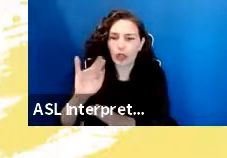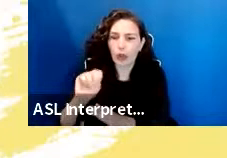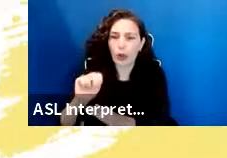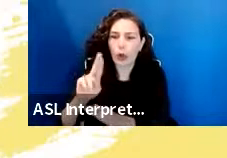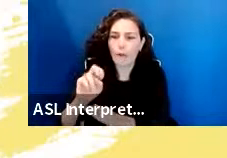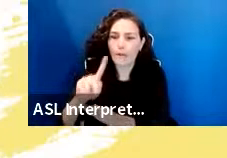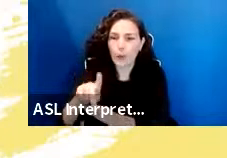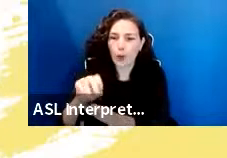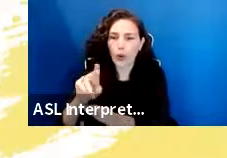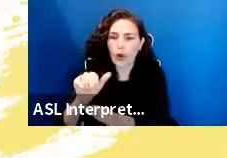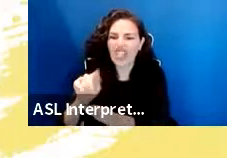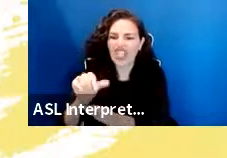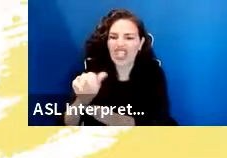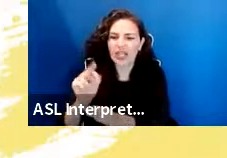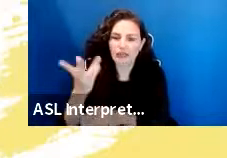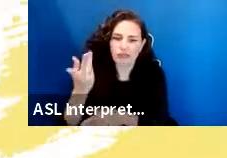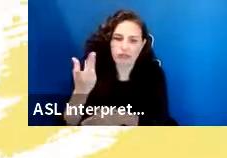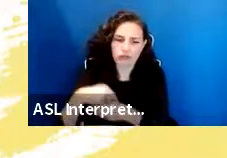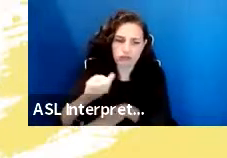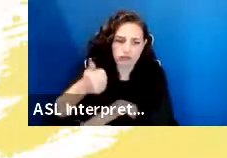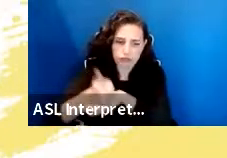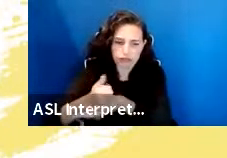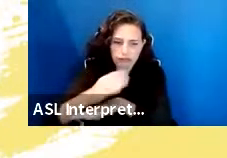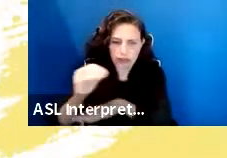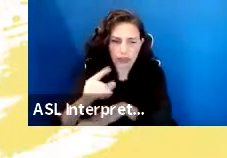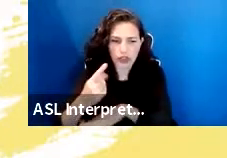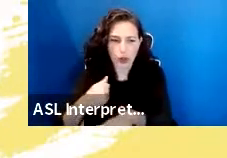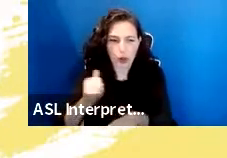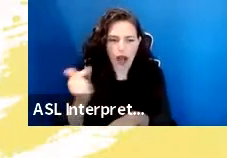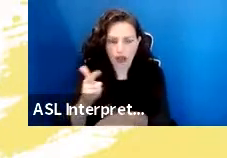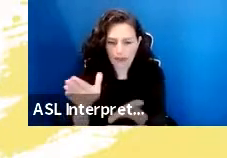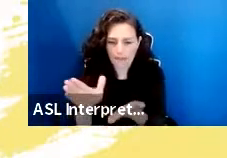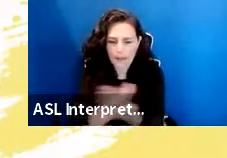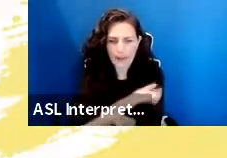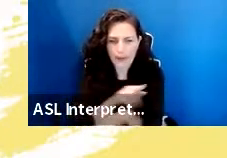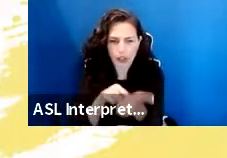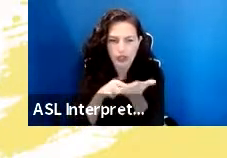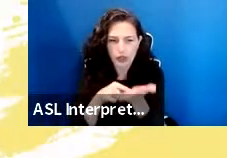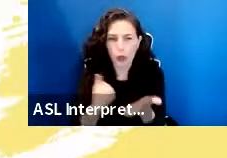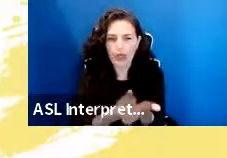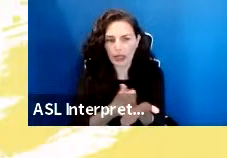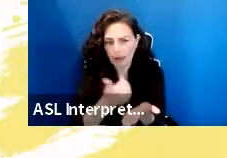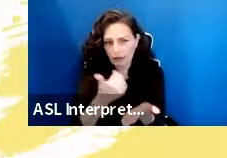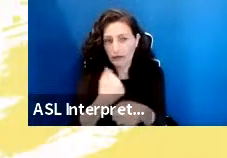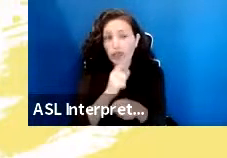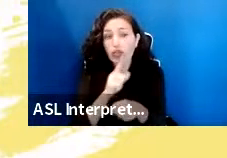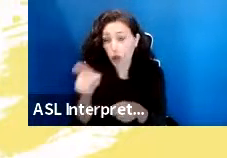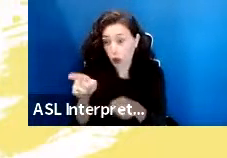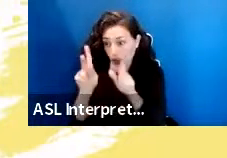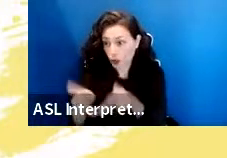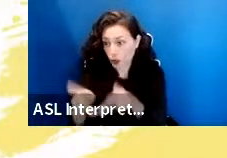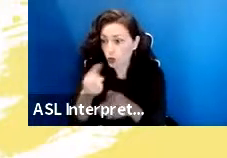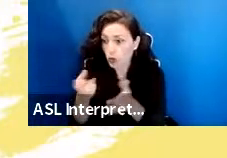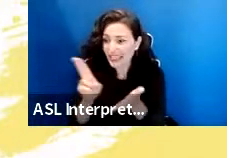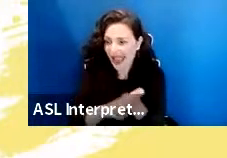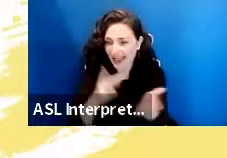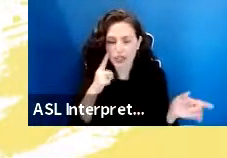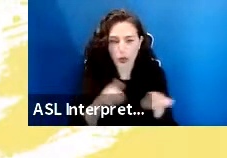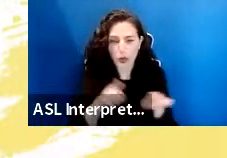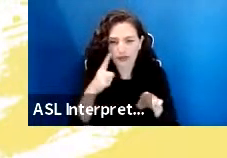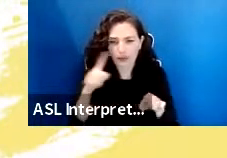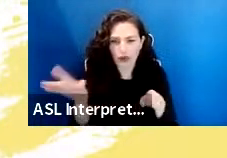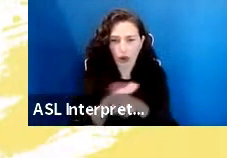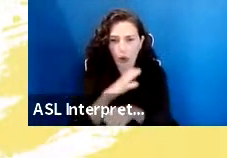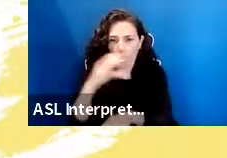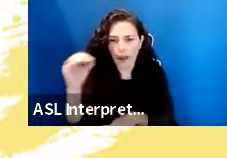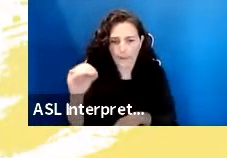can verify that you are the person who should be signing our agreements on behalf of the company. What's also included